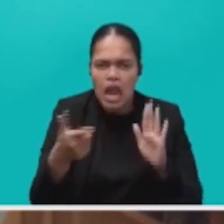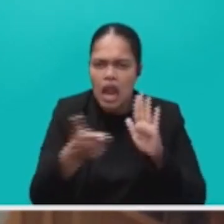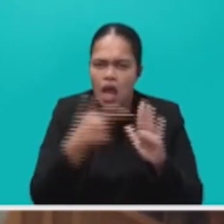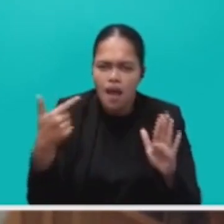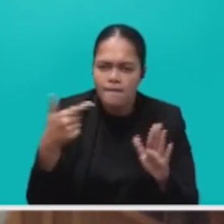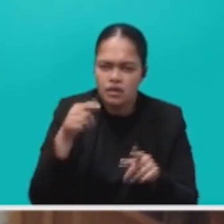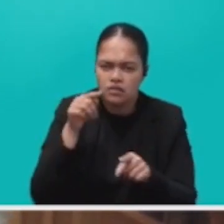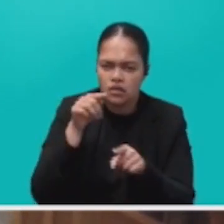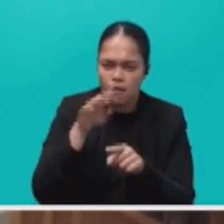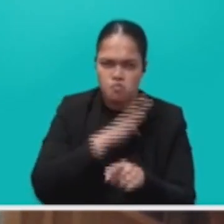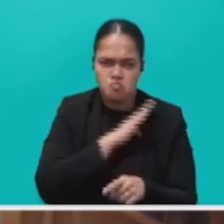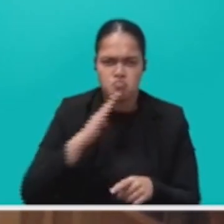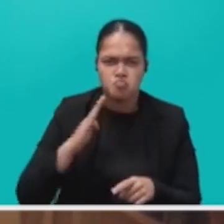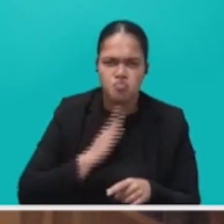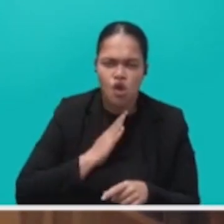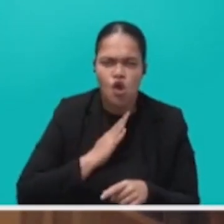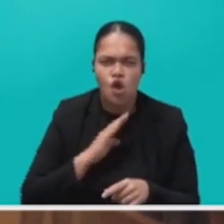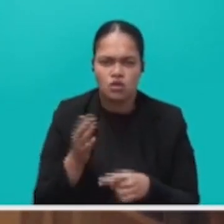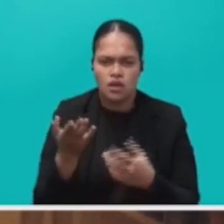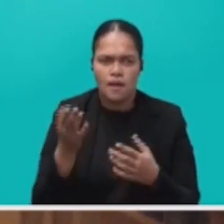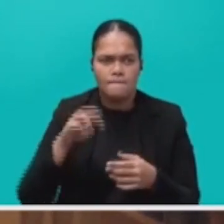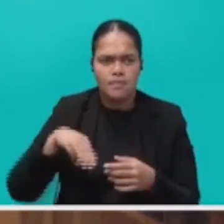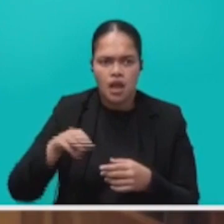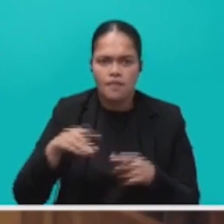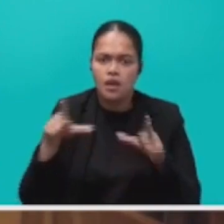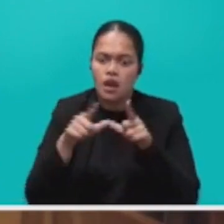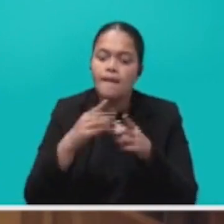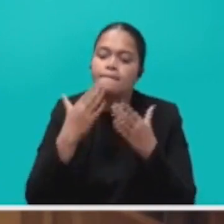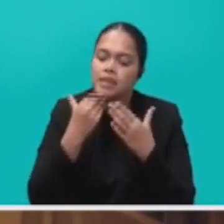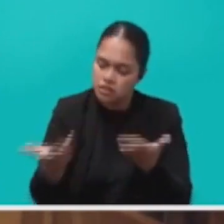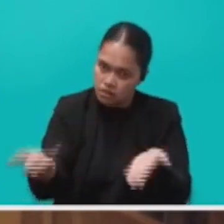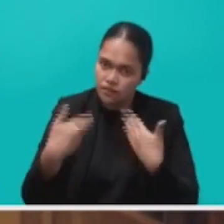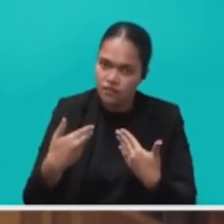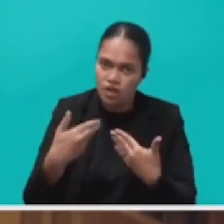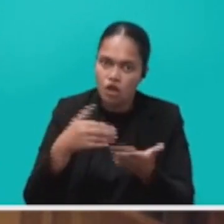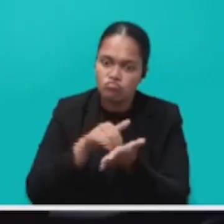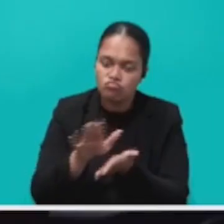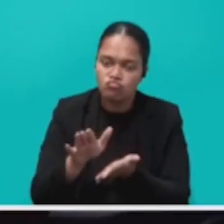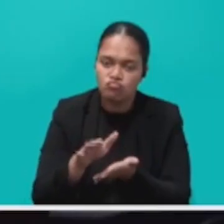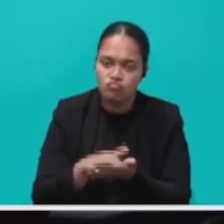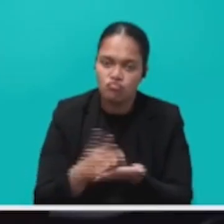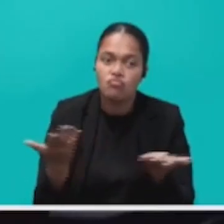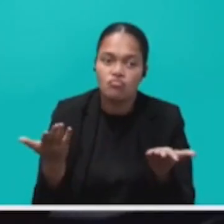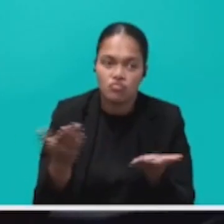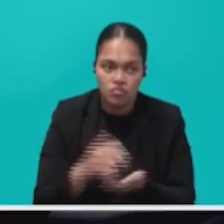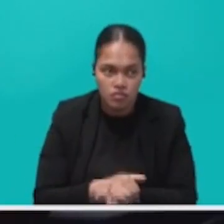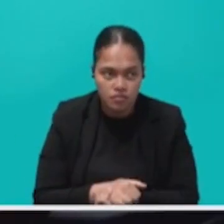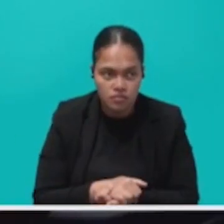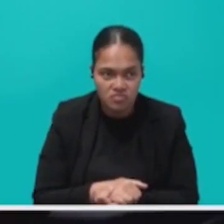accusations against board members, etc. at LTA. Please give us the proof. And bring the report.